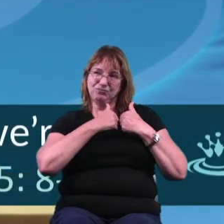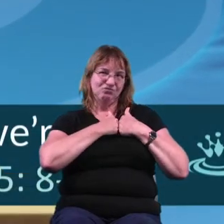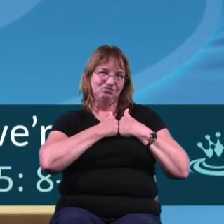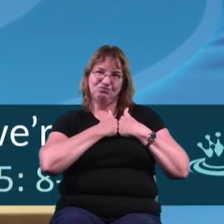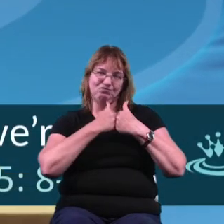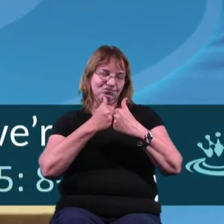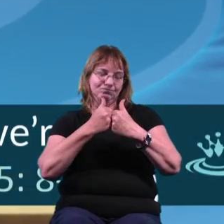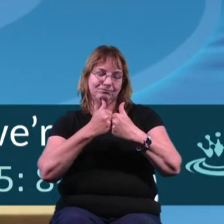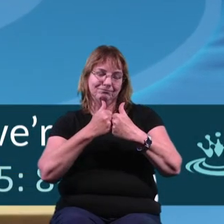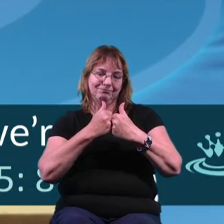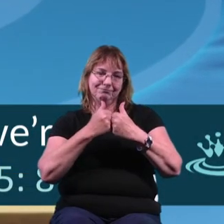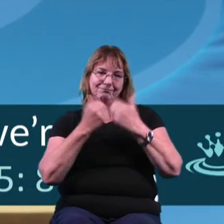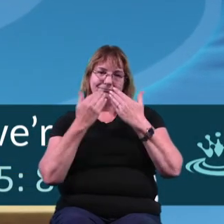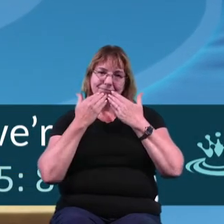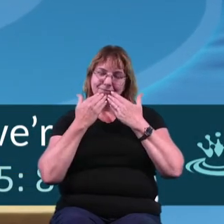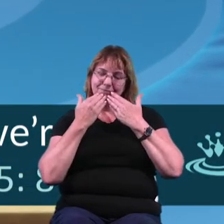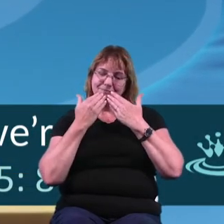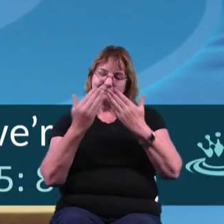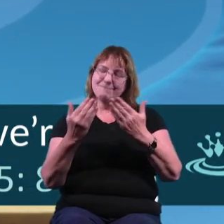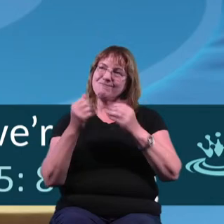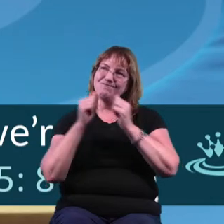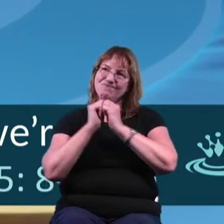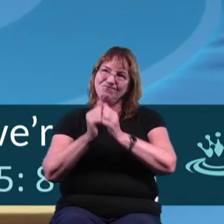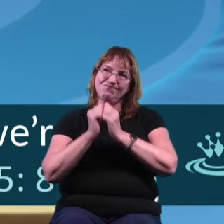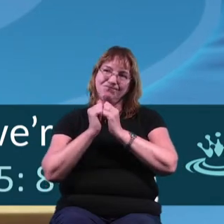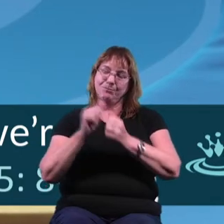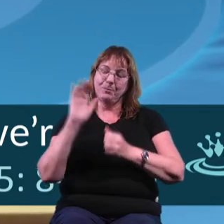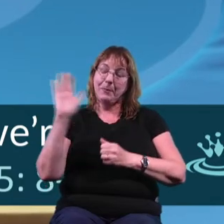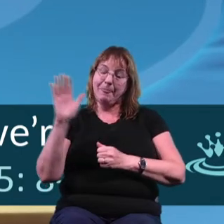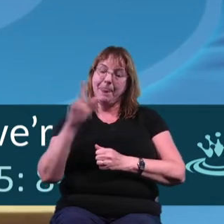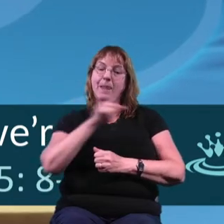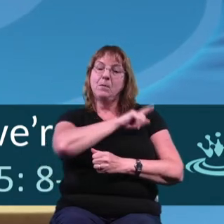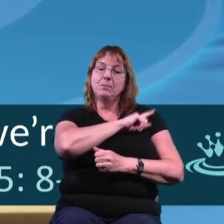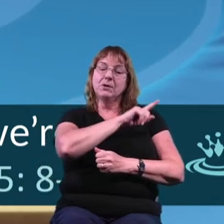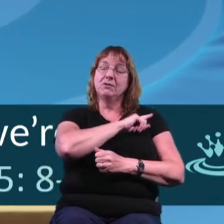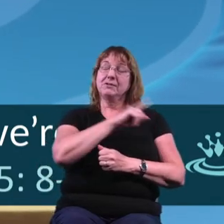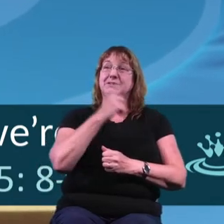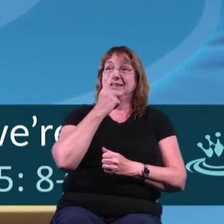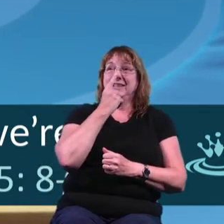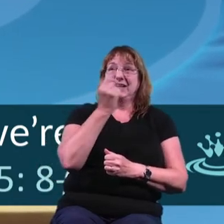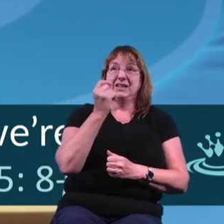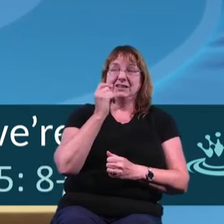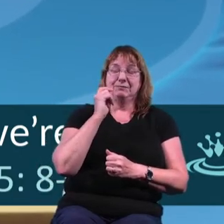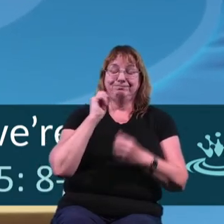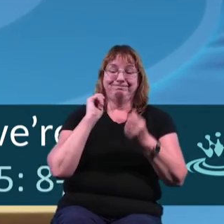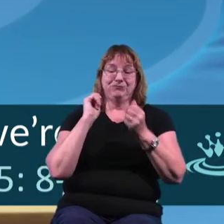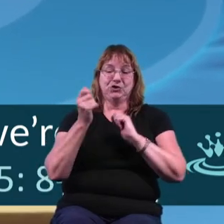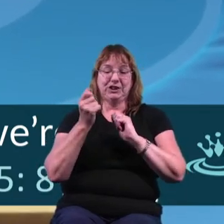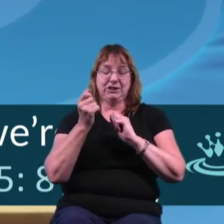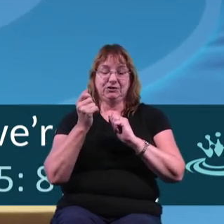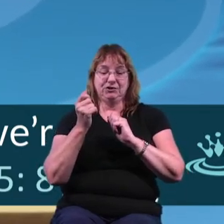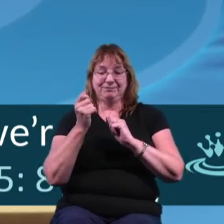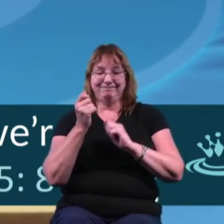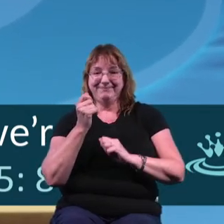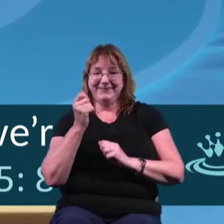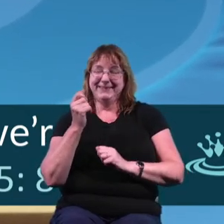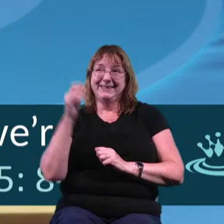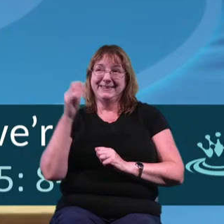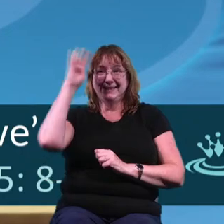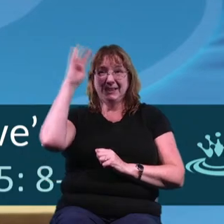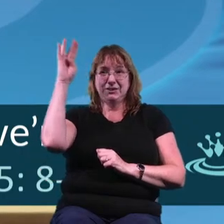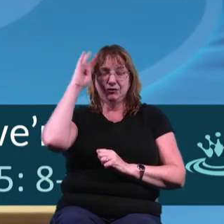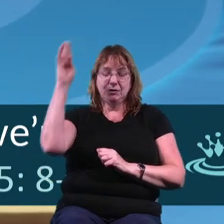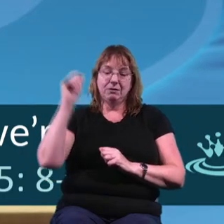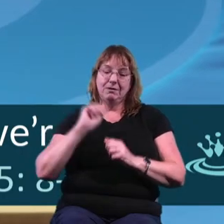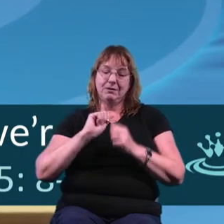We're urged to come with thanksgiving, to come with gratitude, because we're in danger of being ungrateful. Look at the second